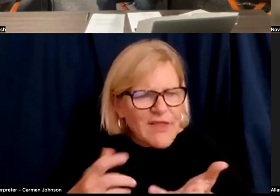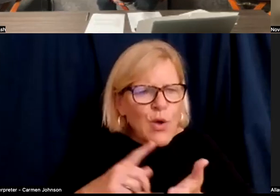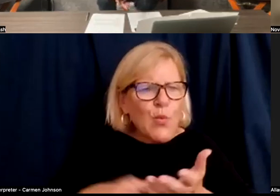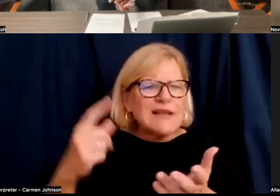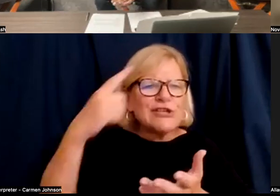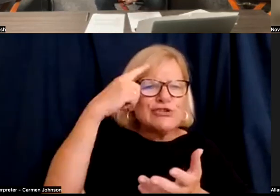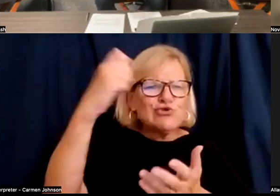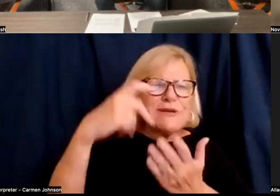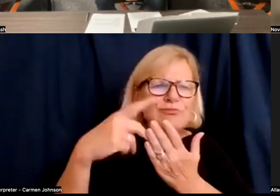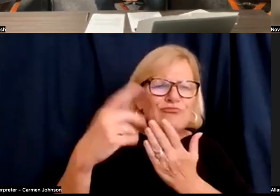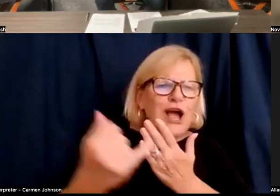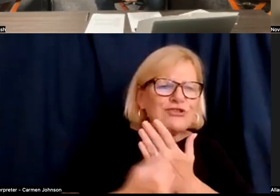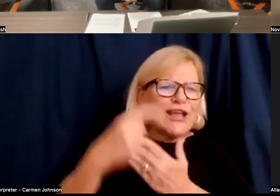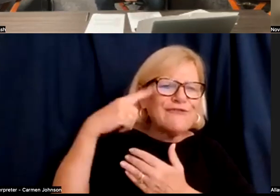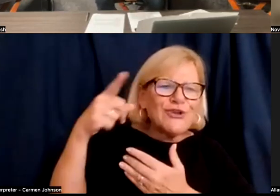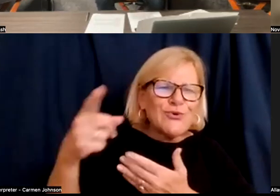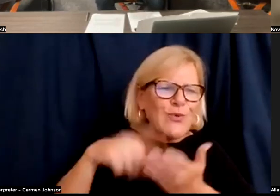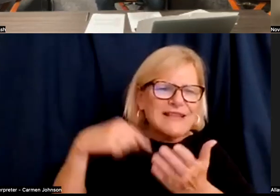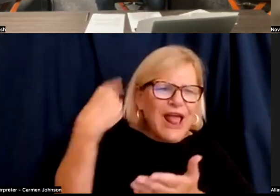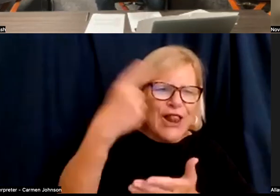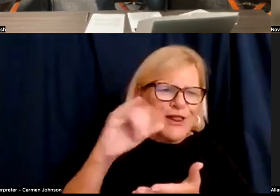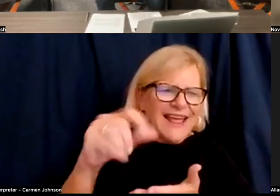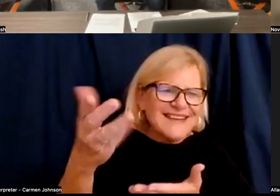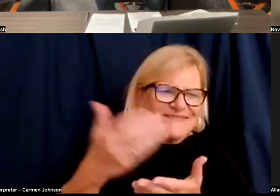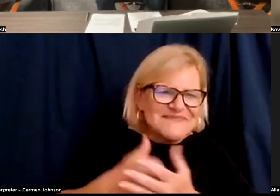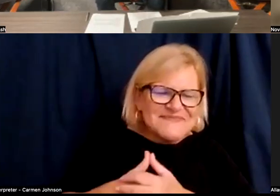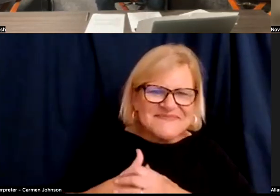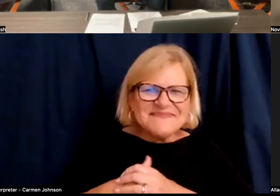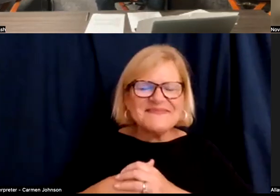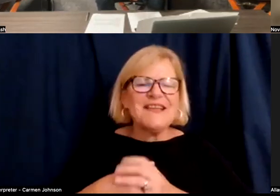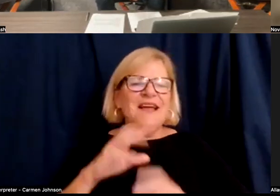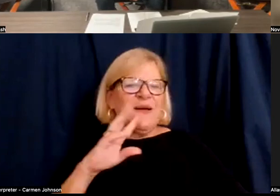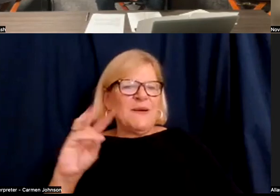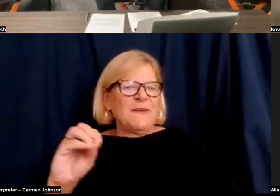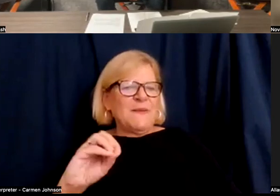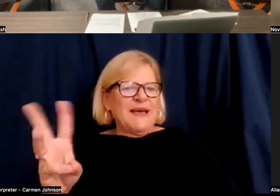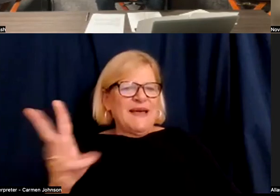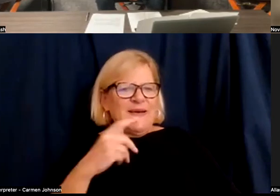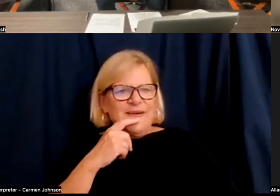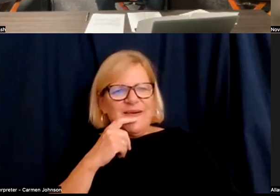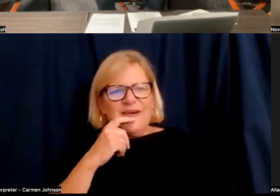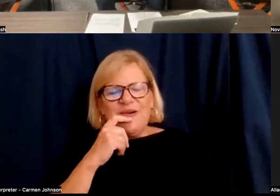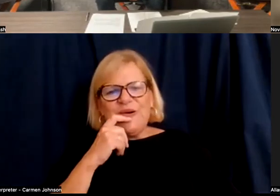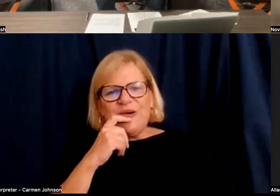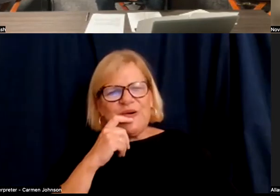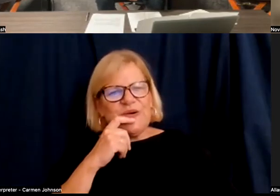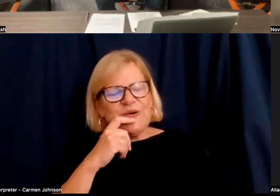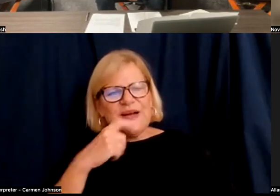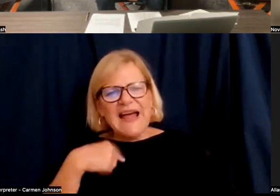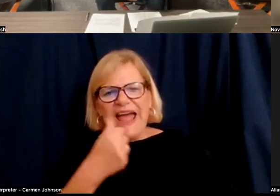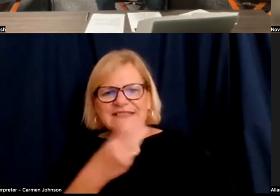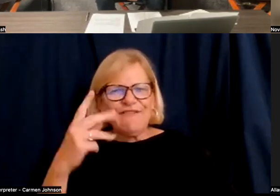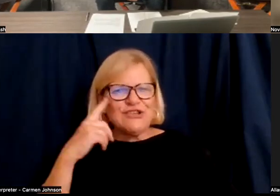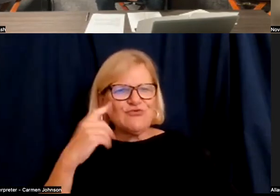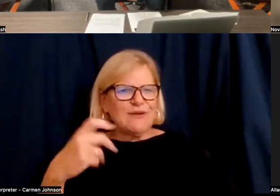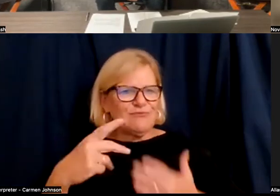dream project for you? What does that look like? What is it? Wow. I have several dream